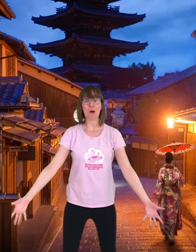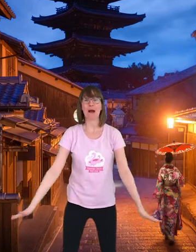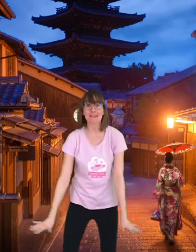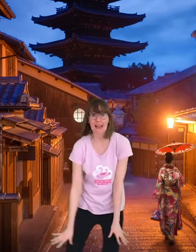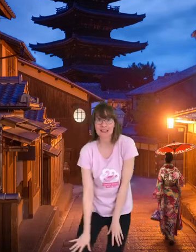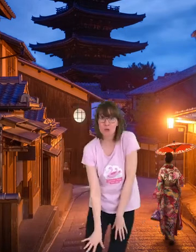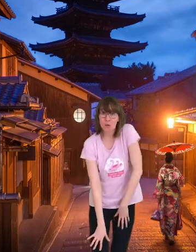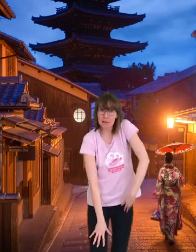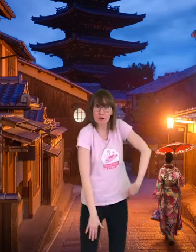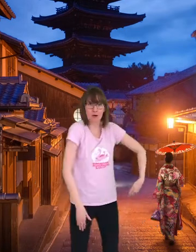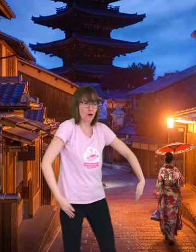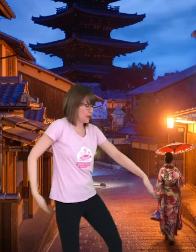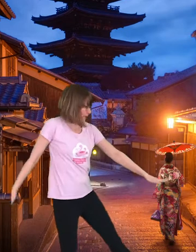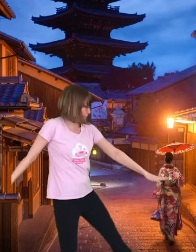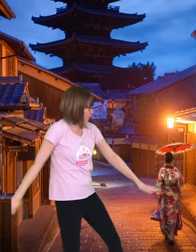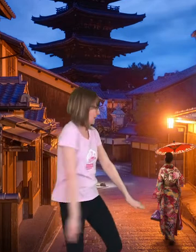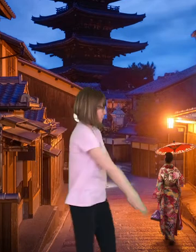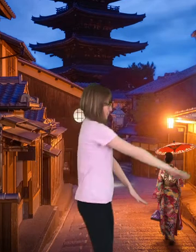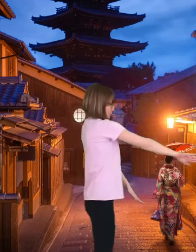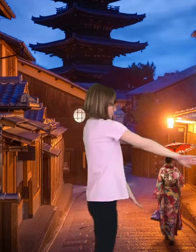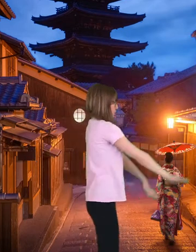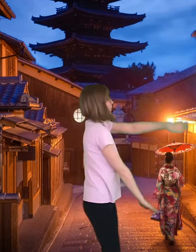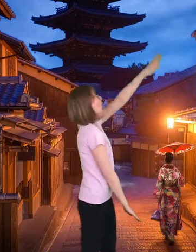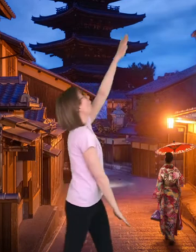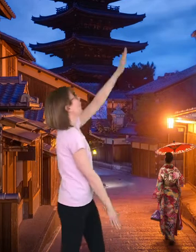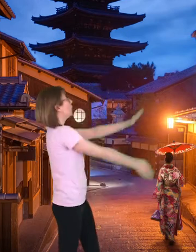1, 2, 3. Well done, let's do one more. Keep moving.